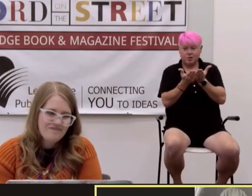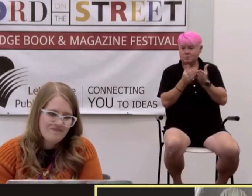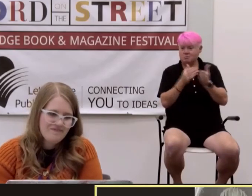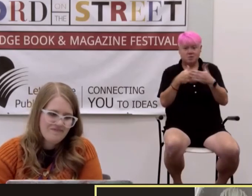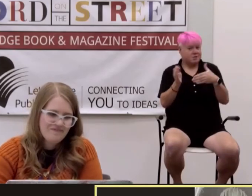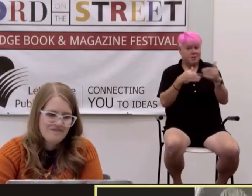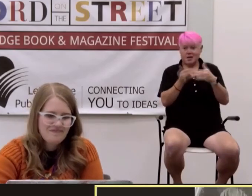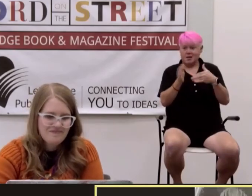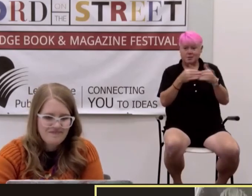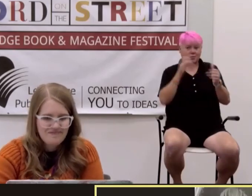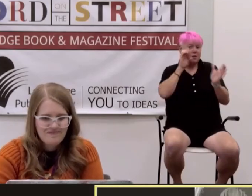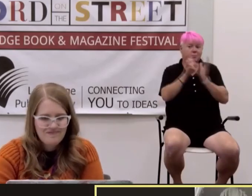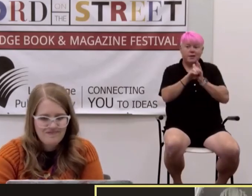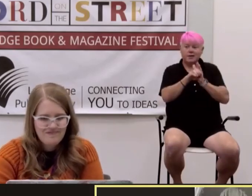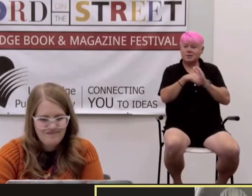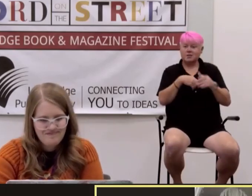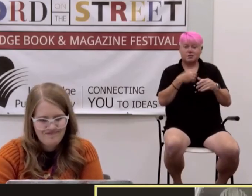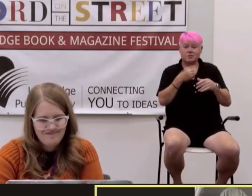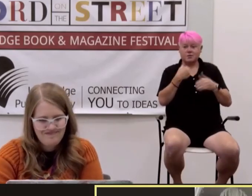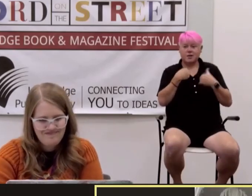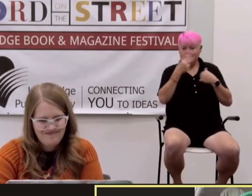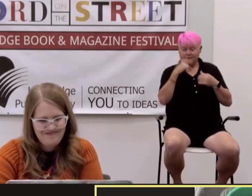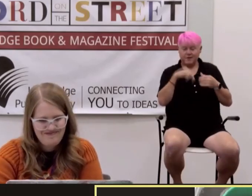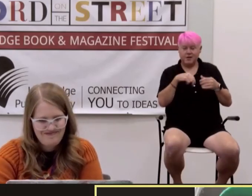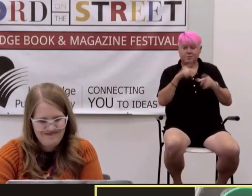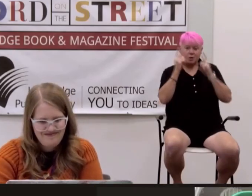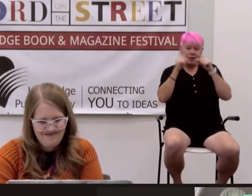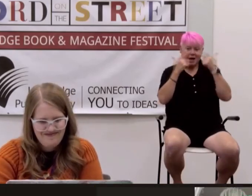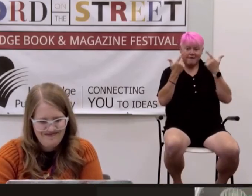we'll get pictures, we'll have fun, we'll laugh.